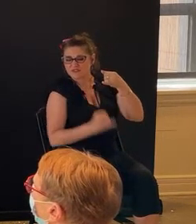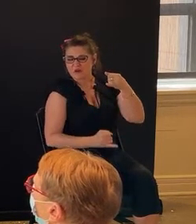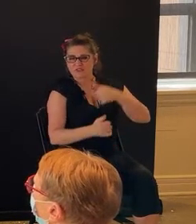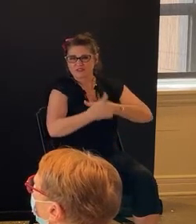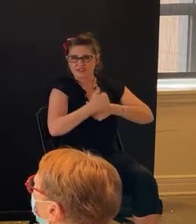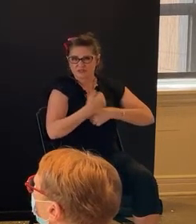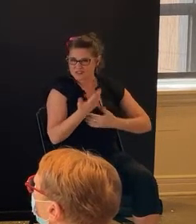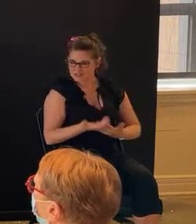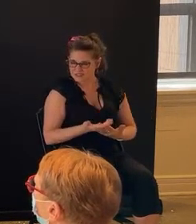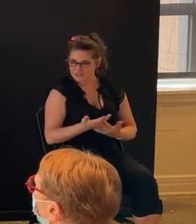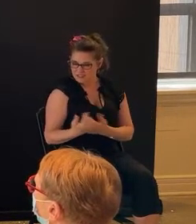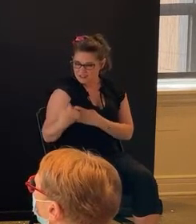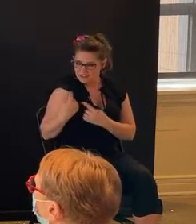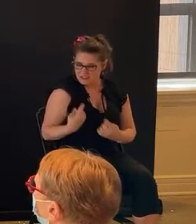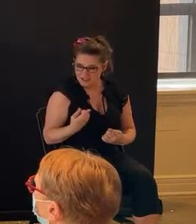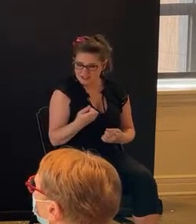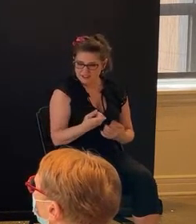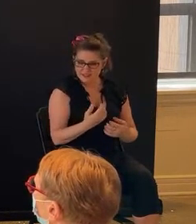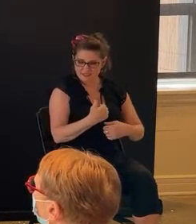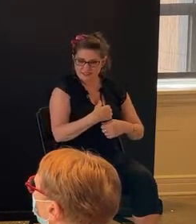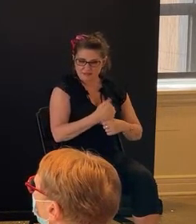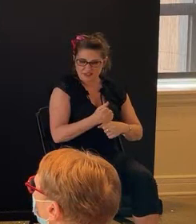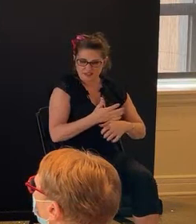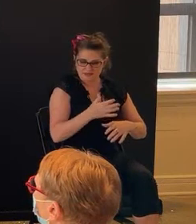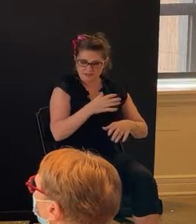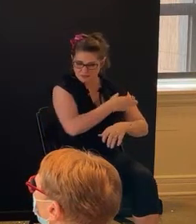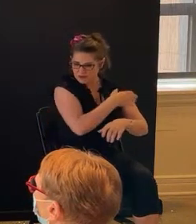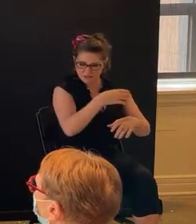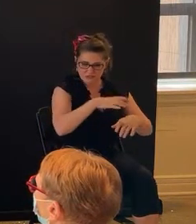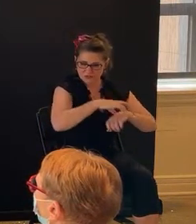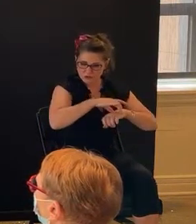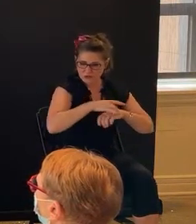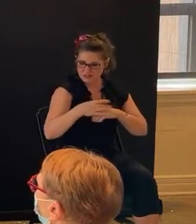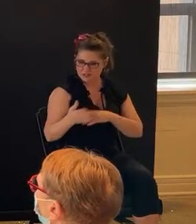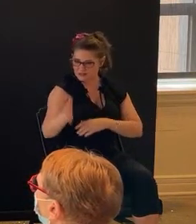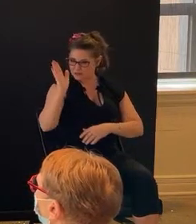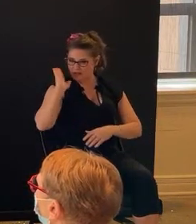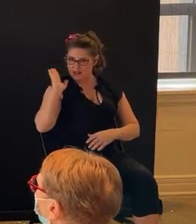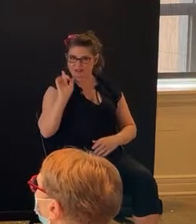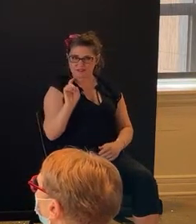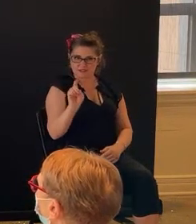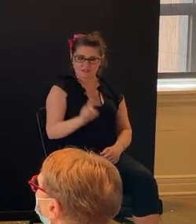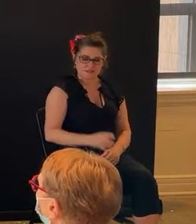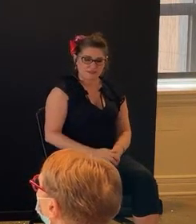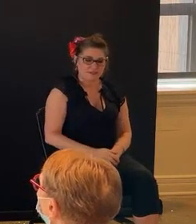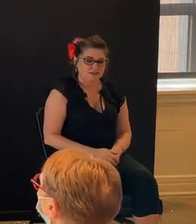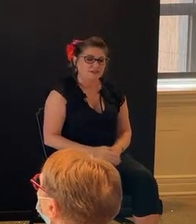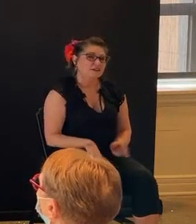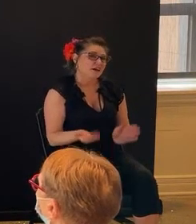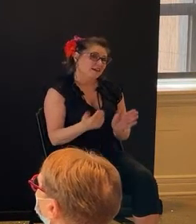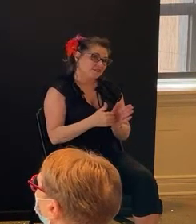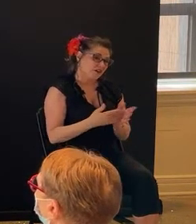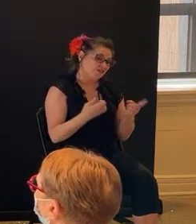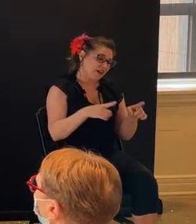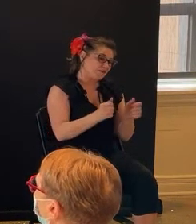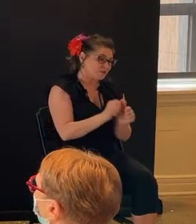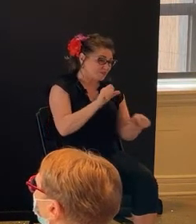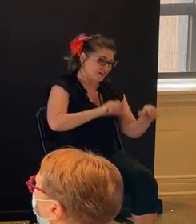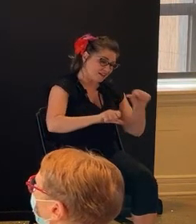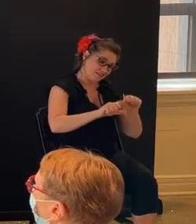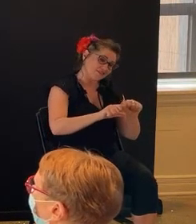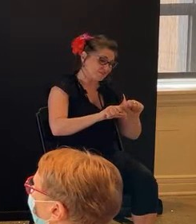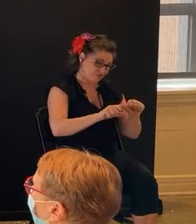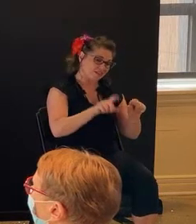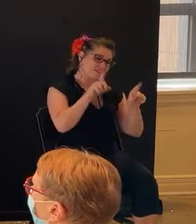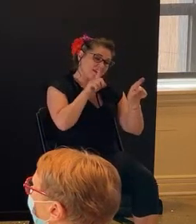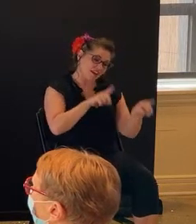it produced powerful earthquakes in the past? And as so often happens in science, the answer